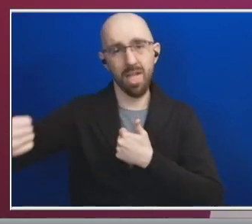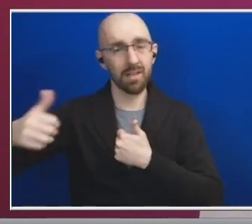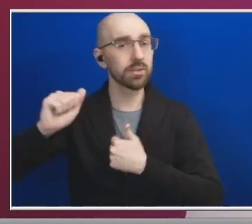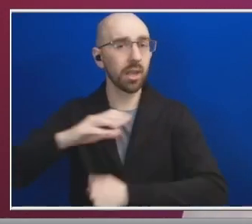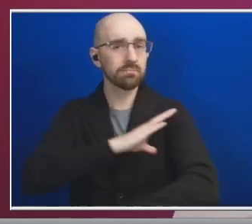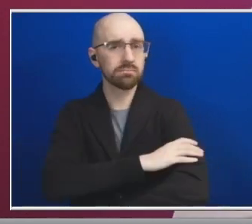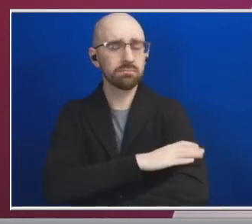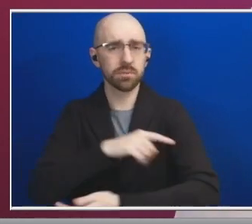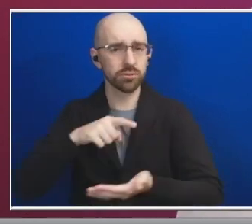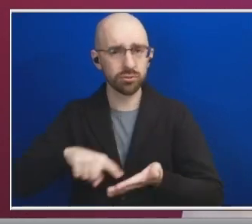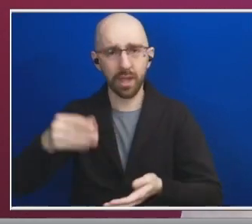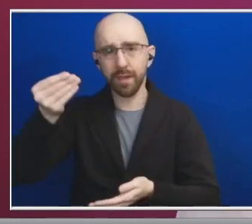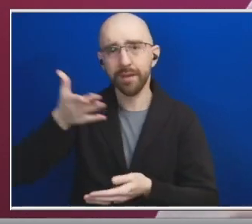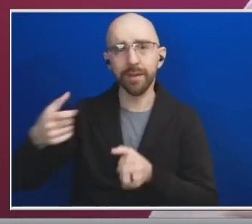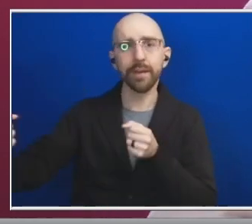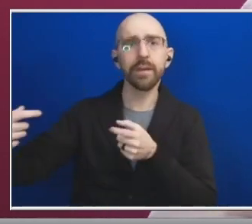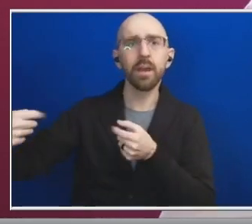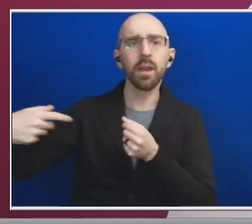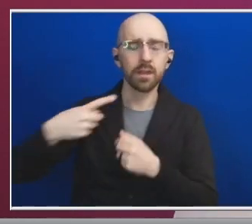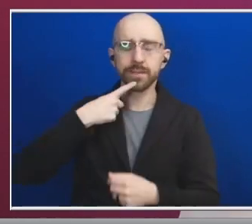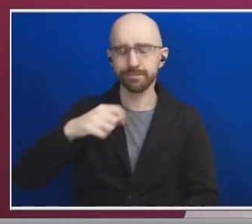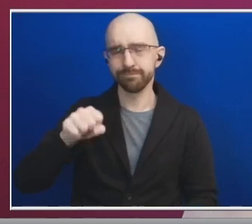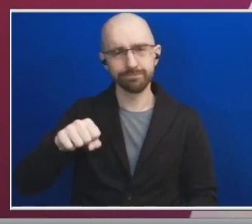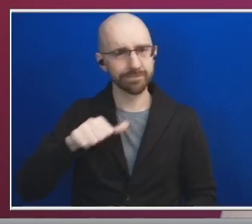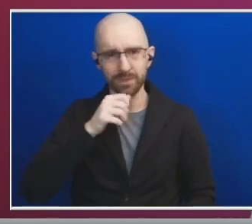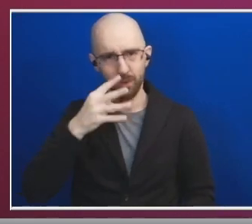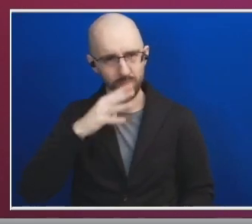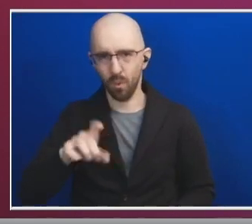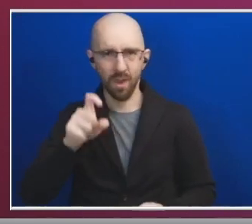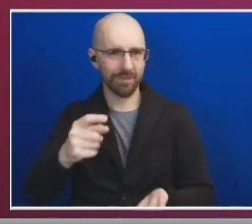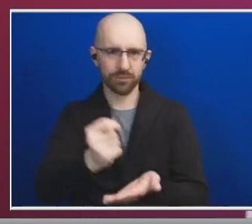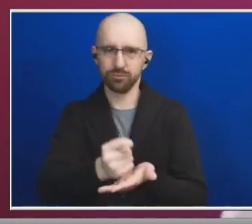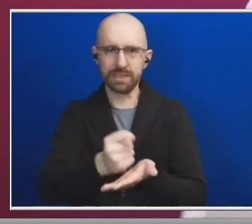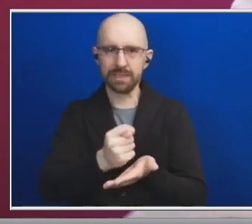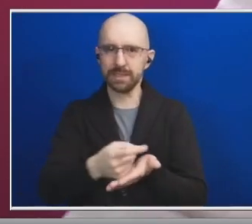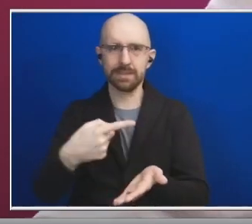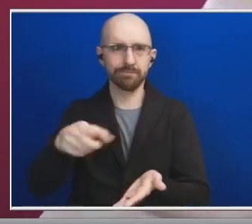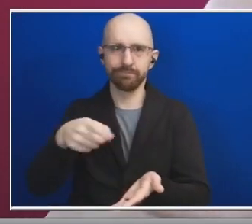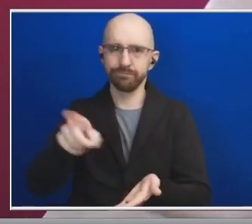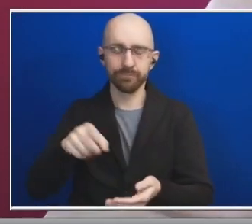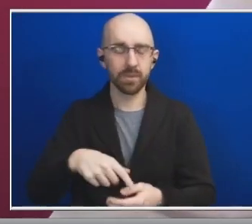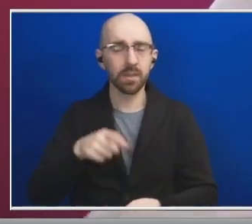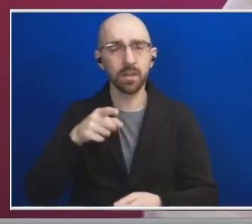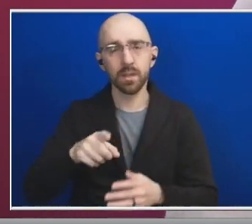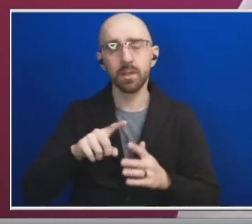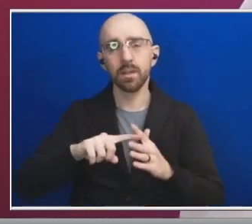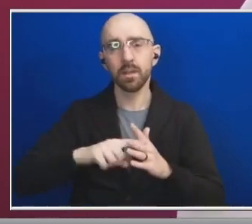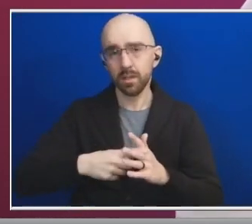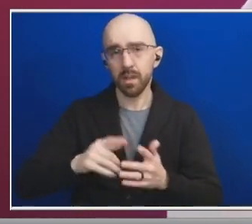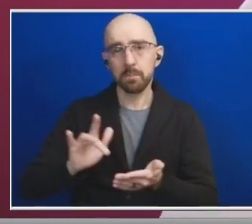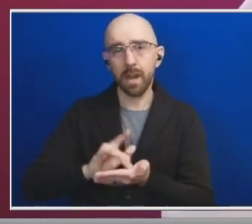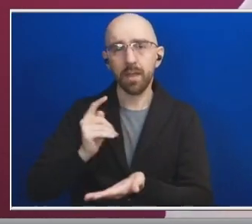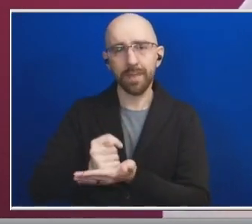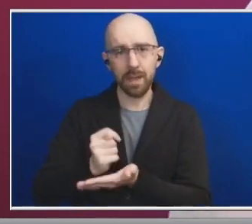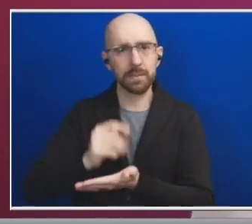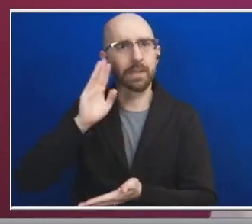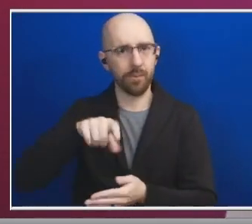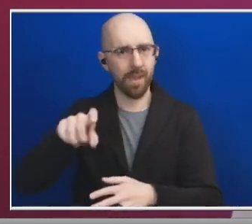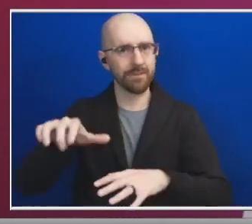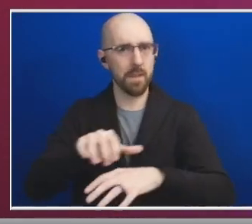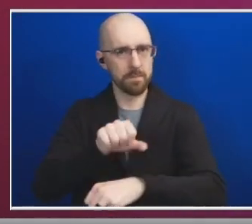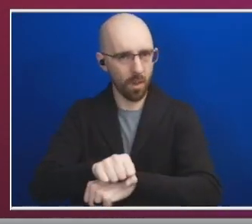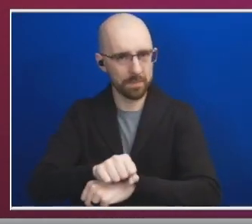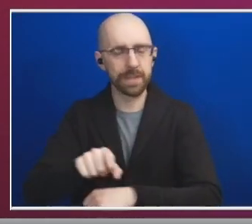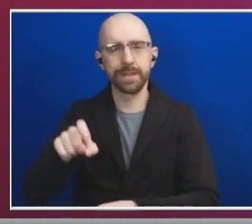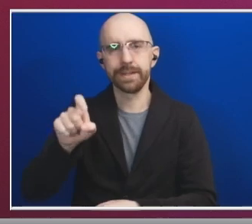yeah, we don't get to ignore this. We have to treat it now. And getting her initiated medical therapy, knowing, yes, you have to get that appointment. You need to, you know, make sure that you're